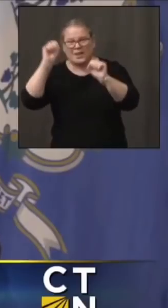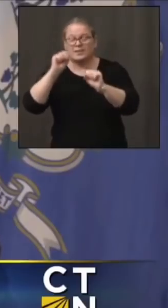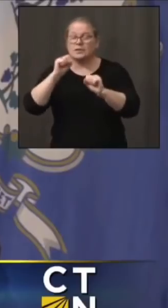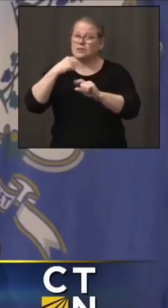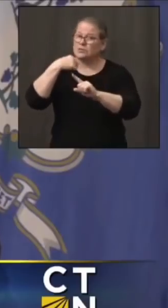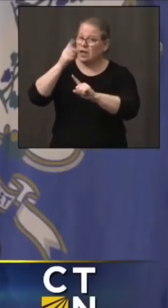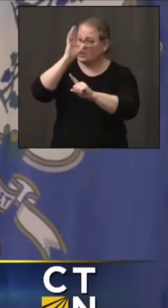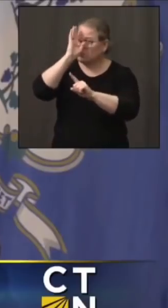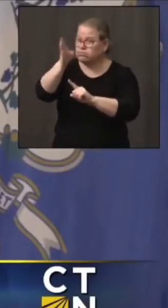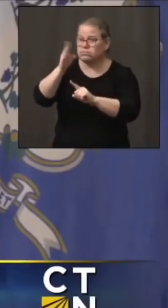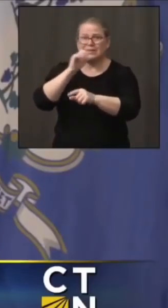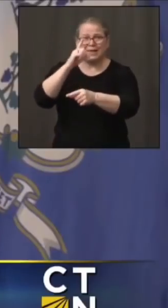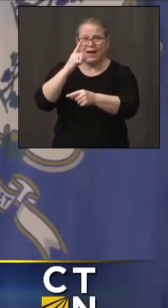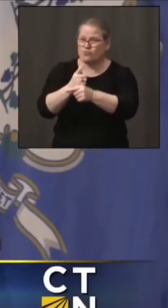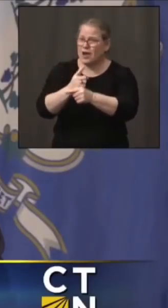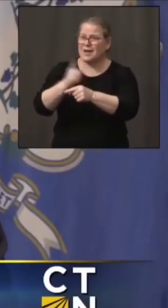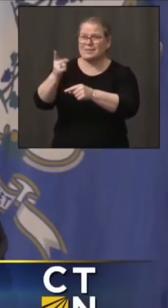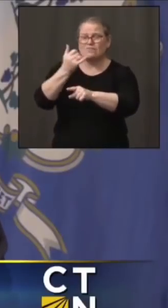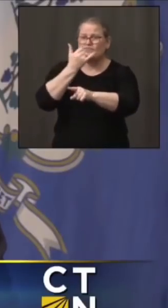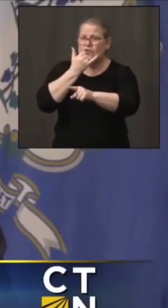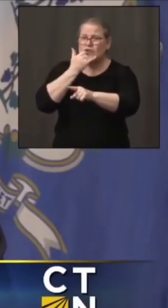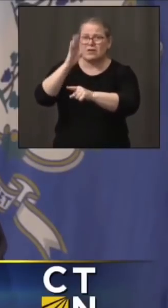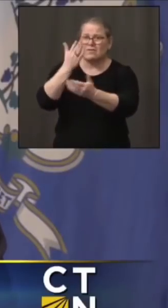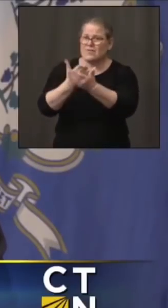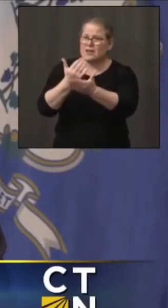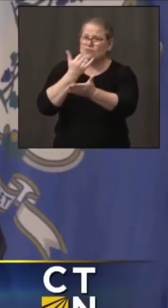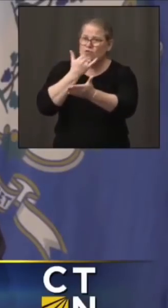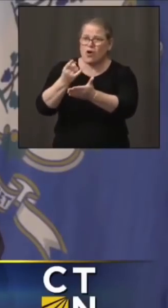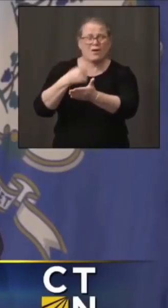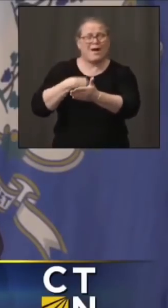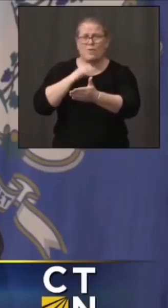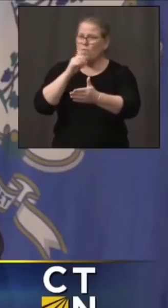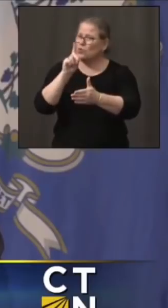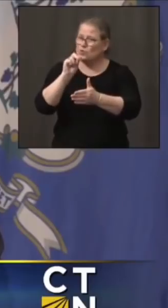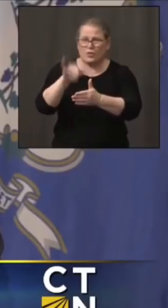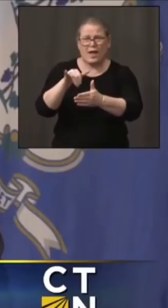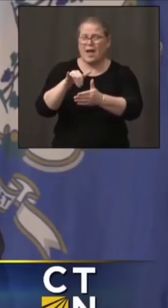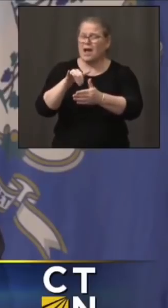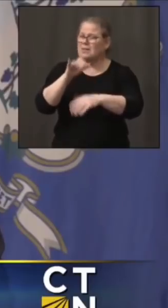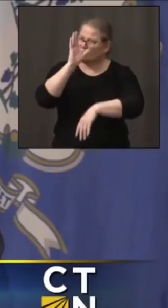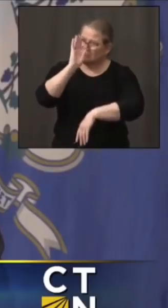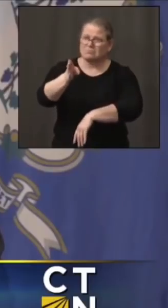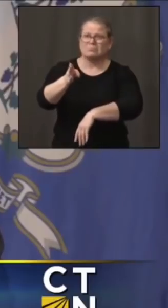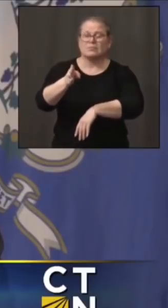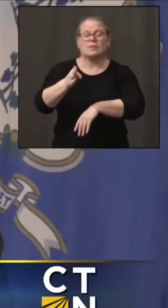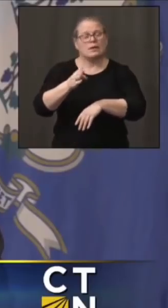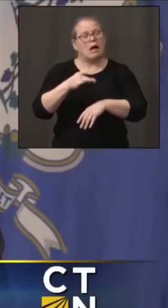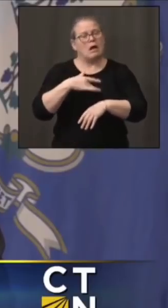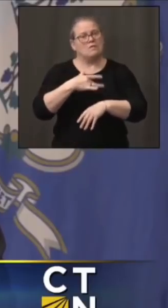are wrong, and I will not do that, gave me a lot of confidence in our fragile democracy.